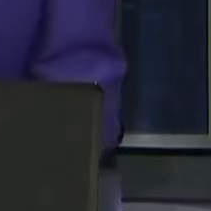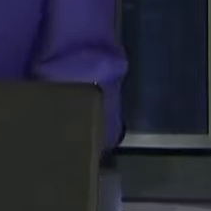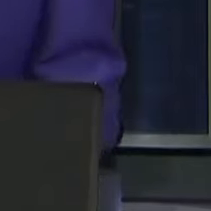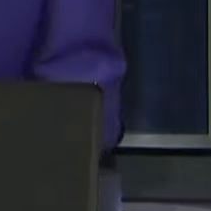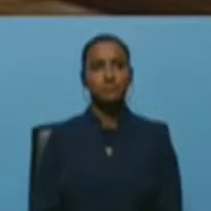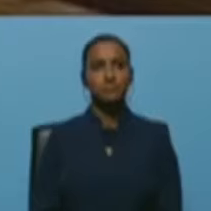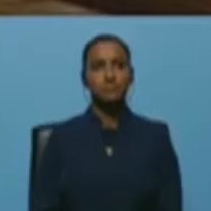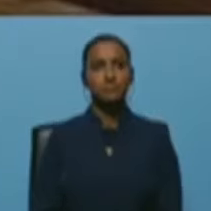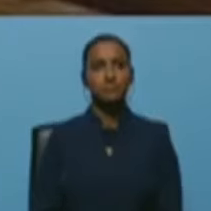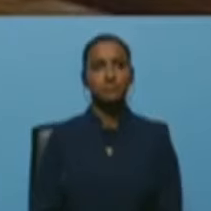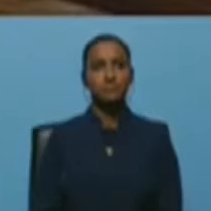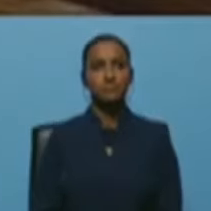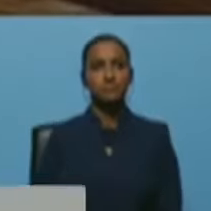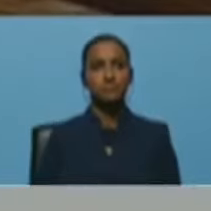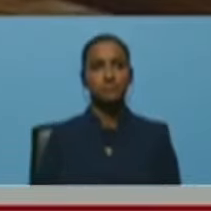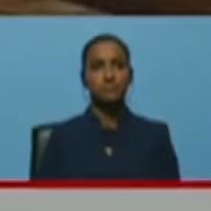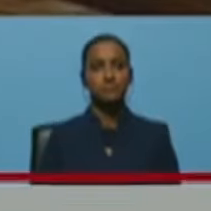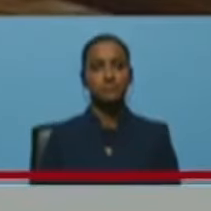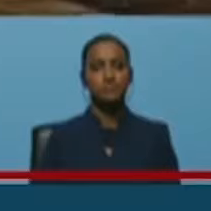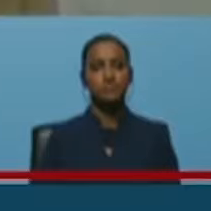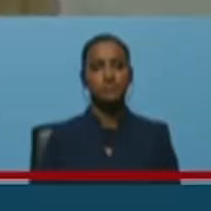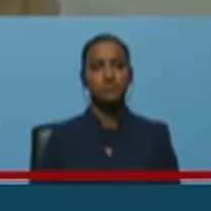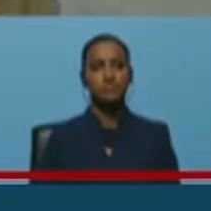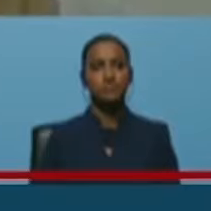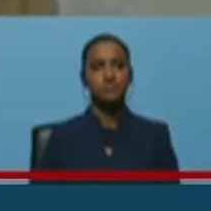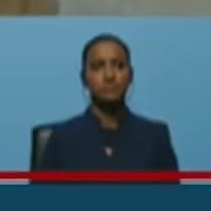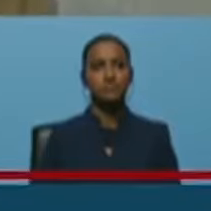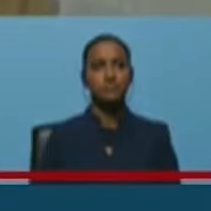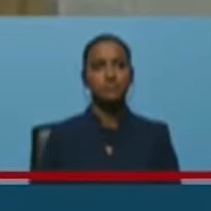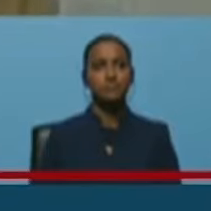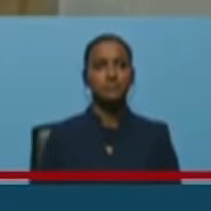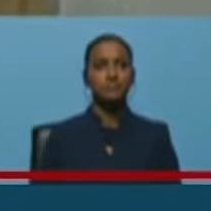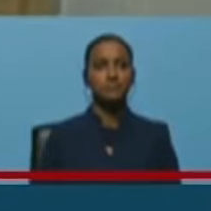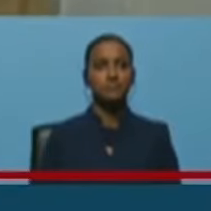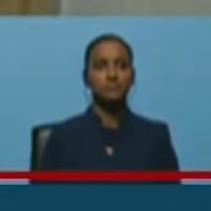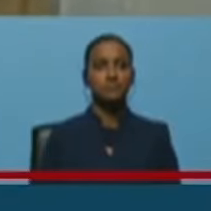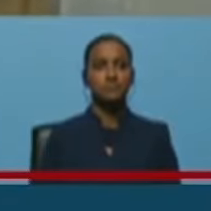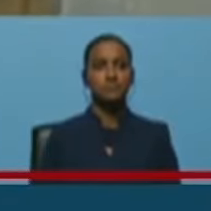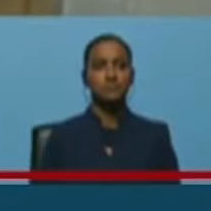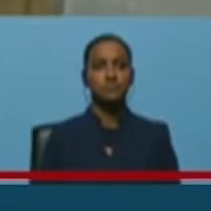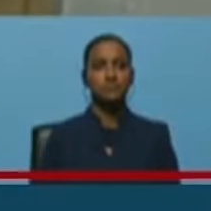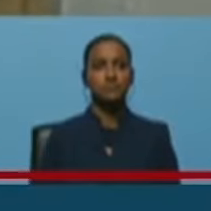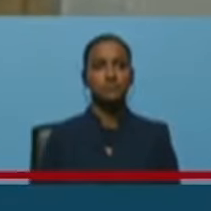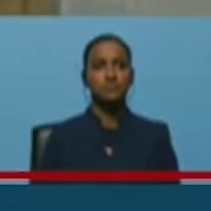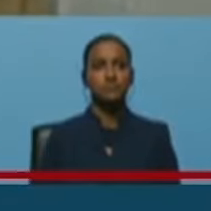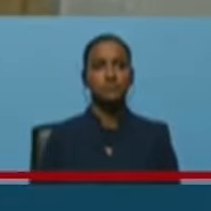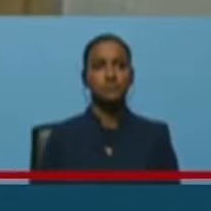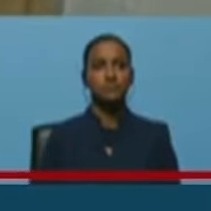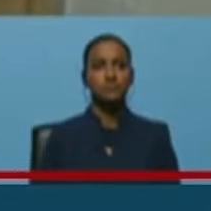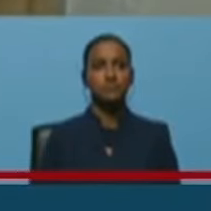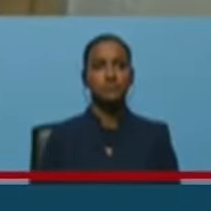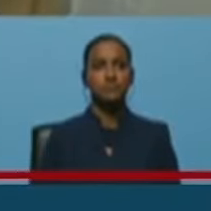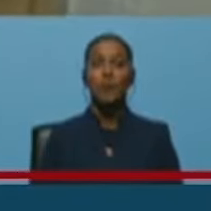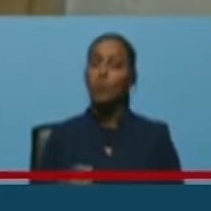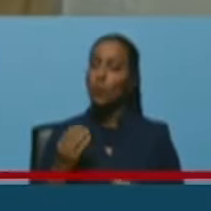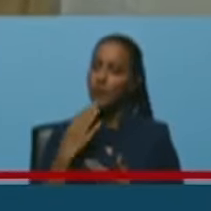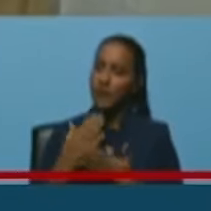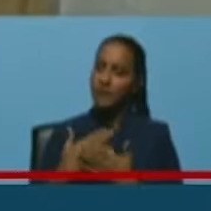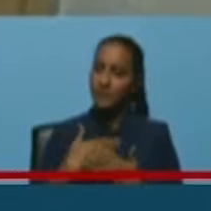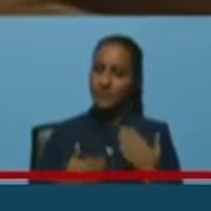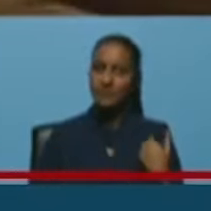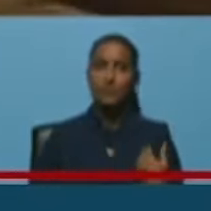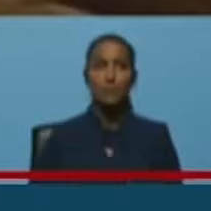the United States against his country. The Venezuelan ambassador stated that the U.S. government used a false narrative abroad